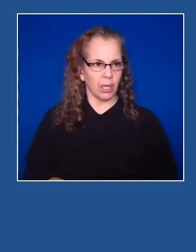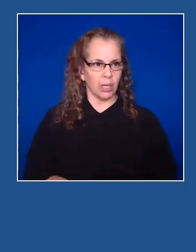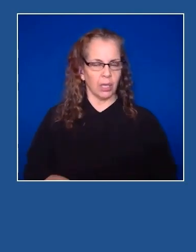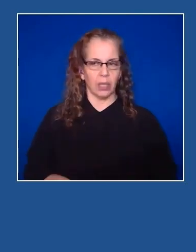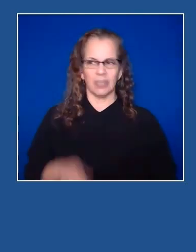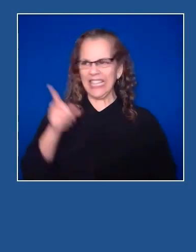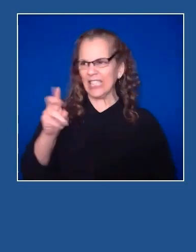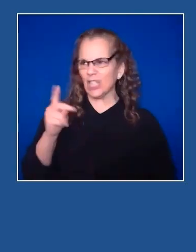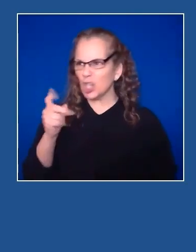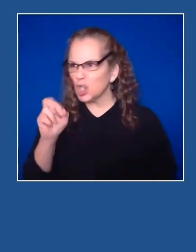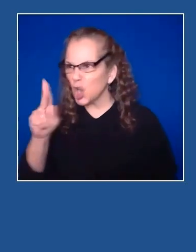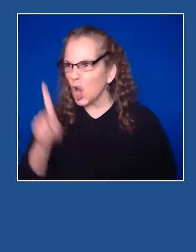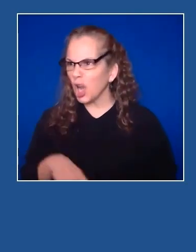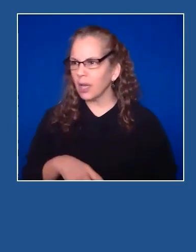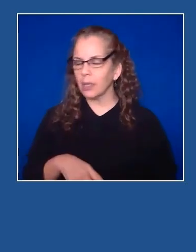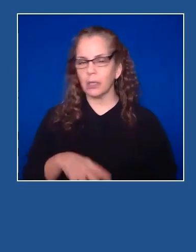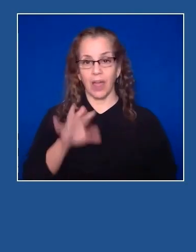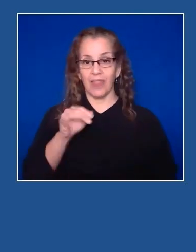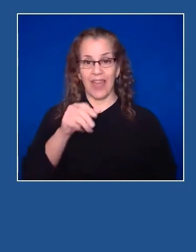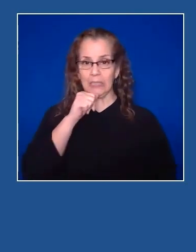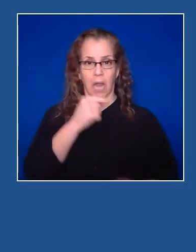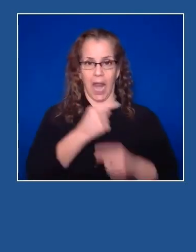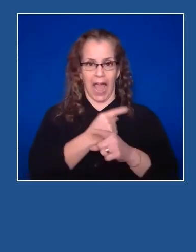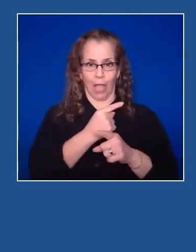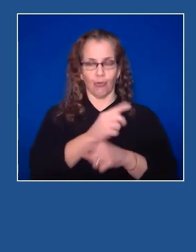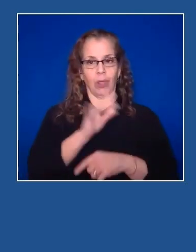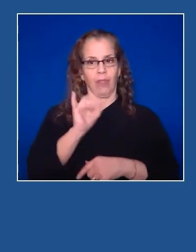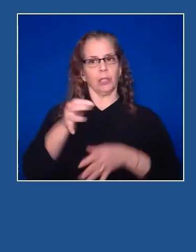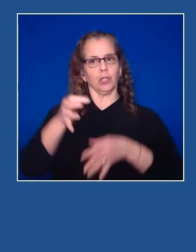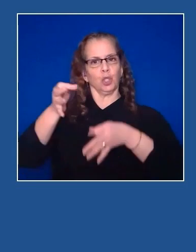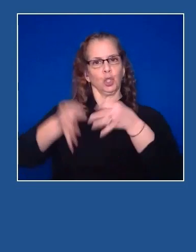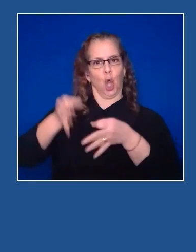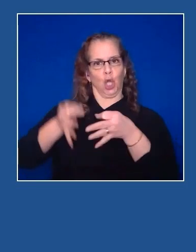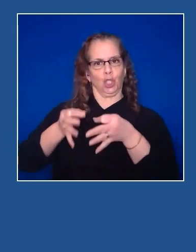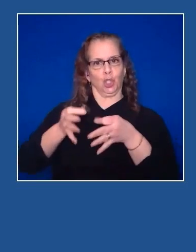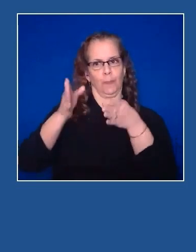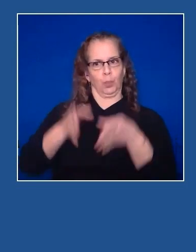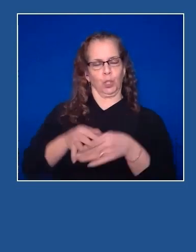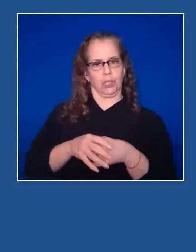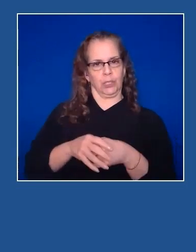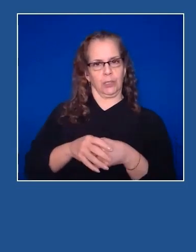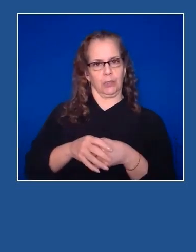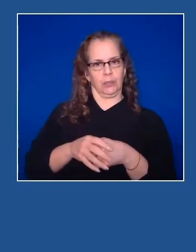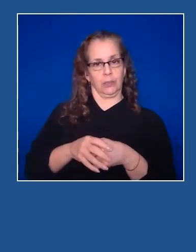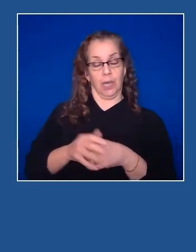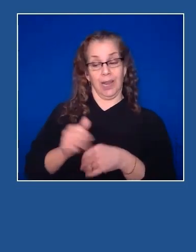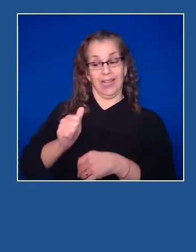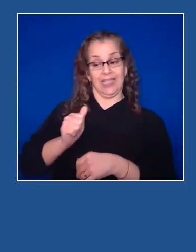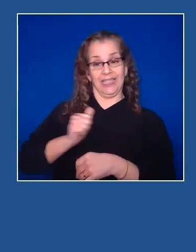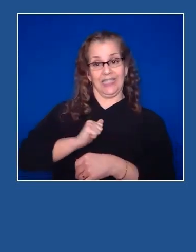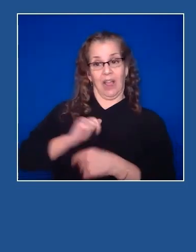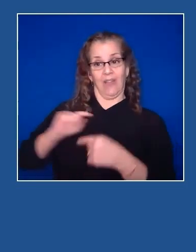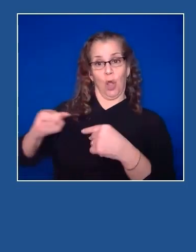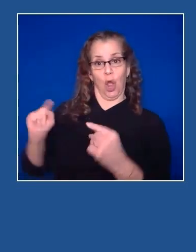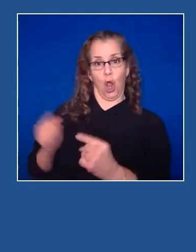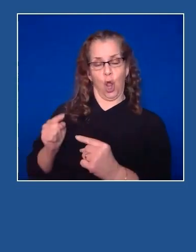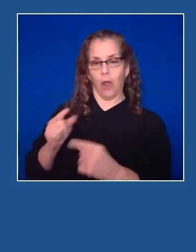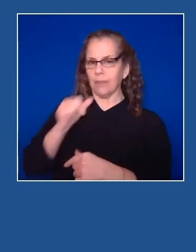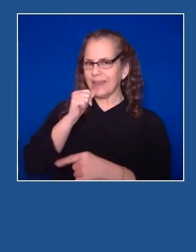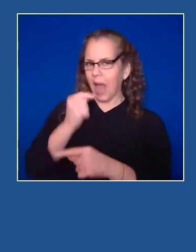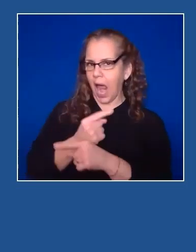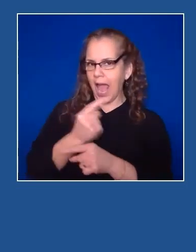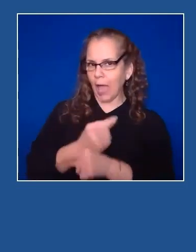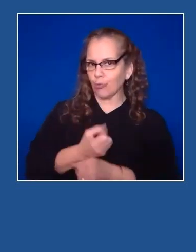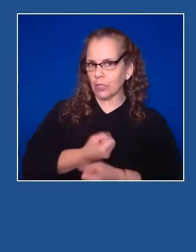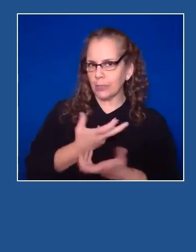not accurate. That's a judgment, okay? And of course, self-harming is not accurate expression either, right? No